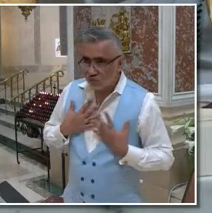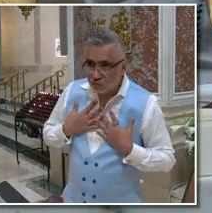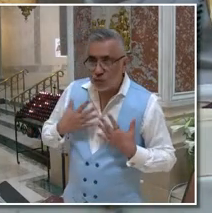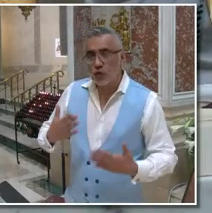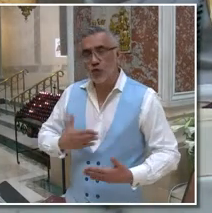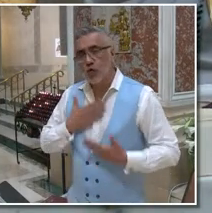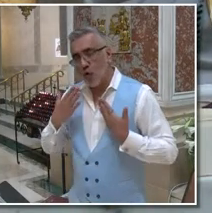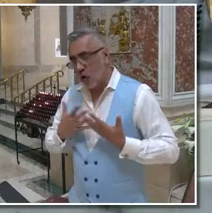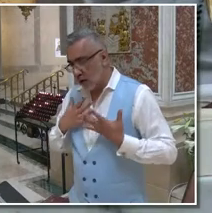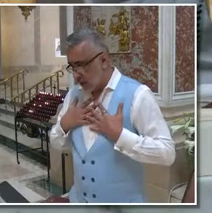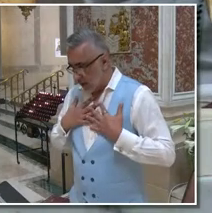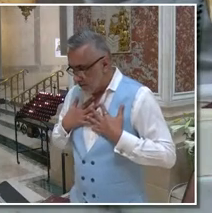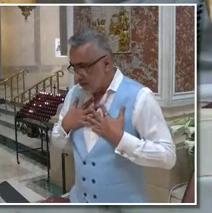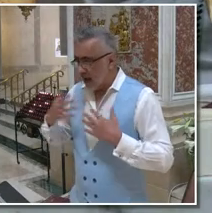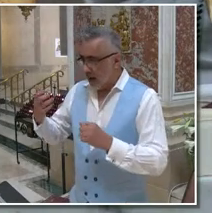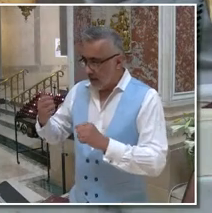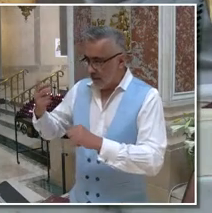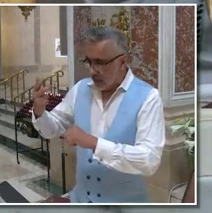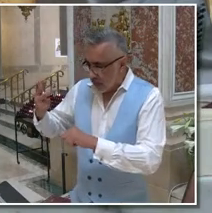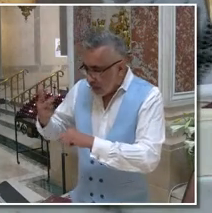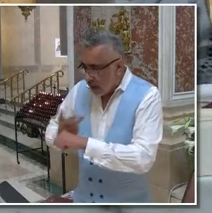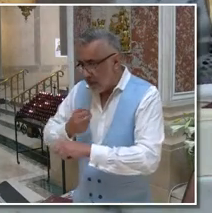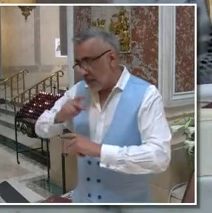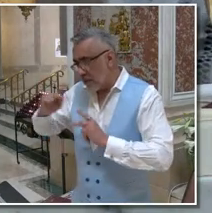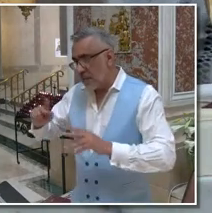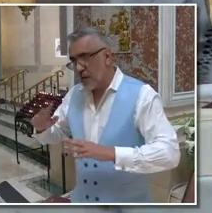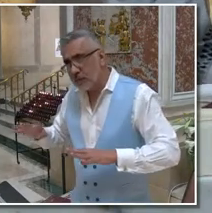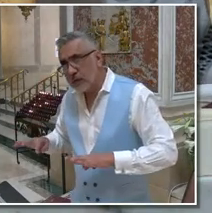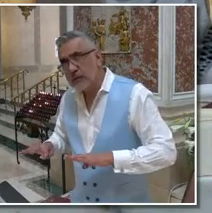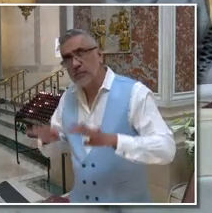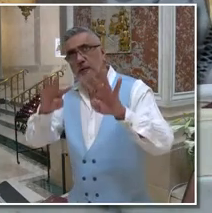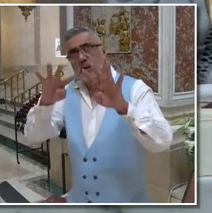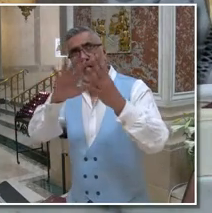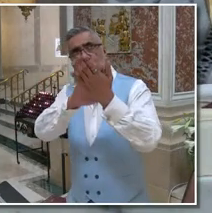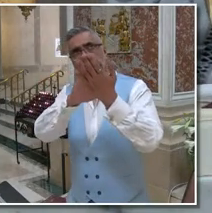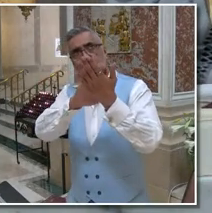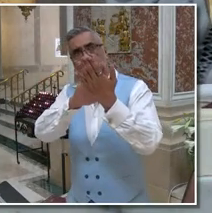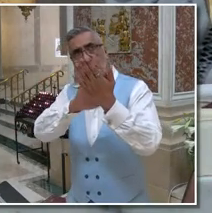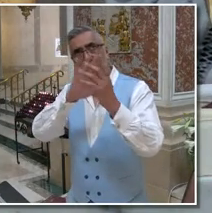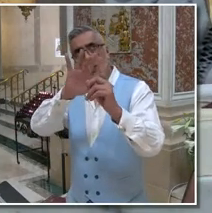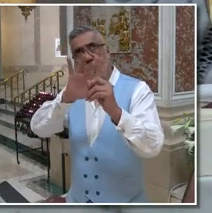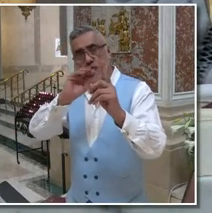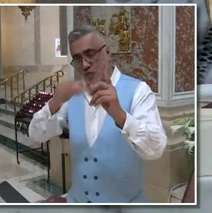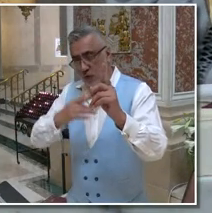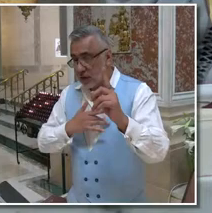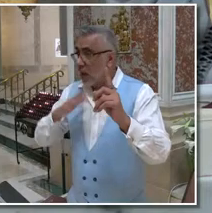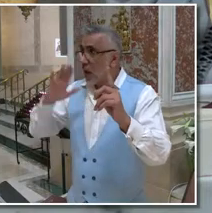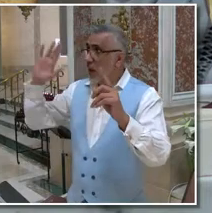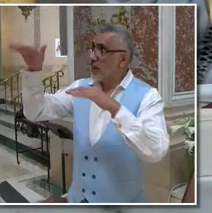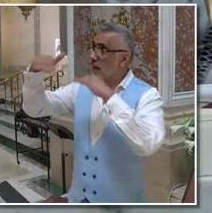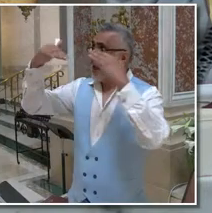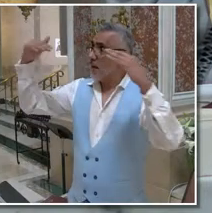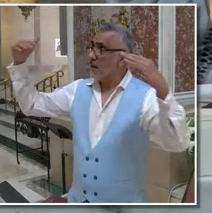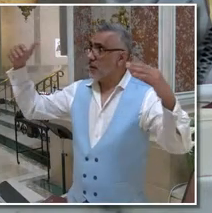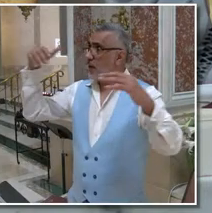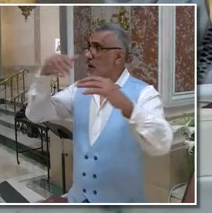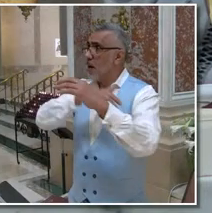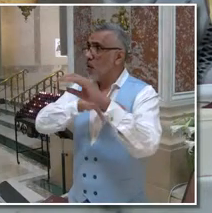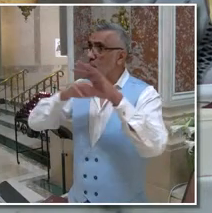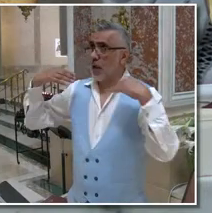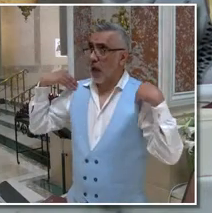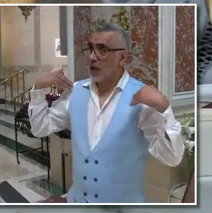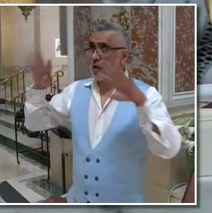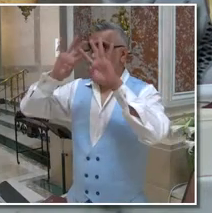joy, every land, every people exalts in your praise, and even the heavenly powers with the angelic